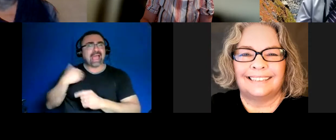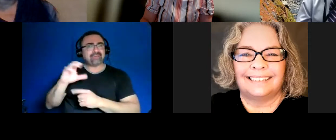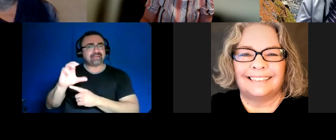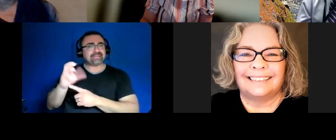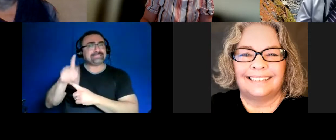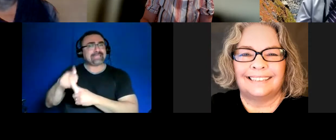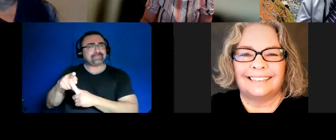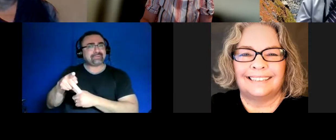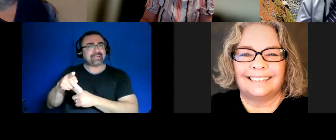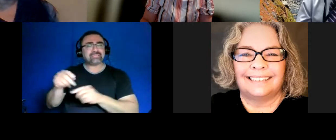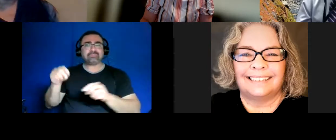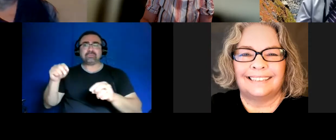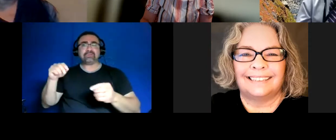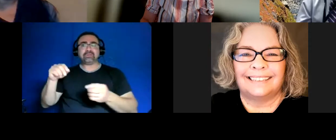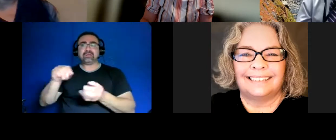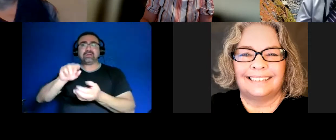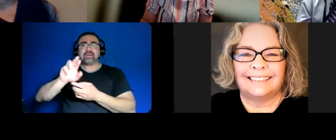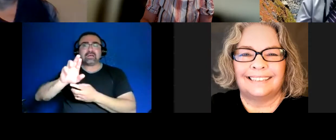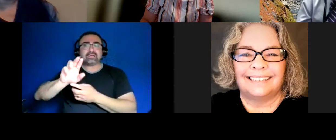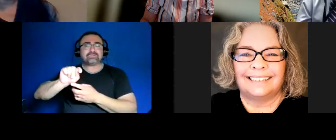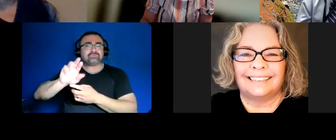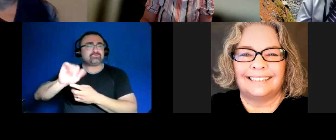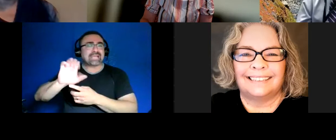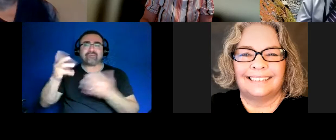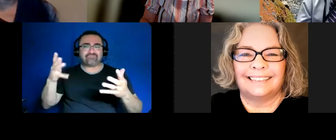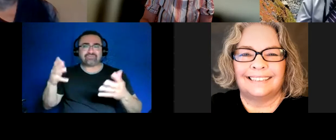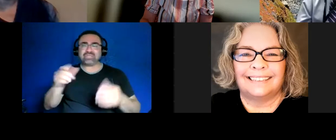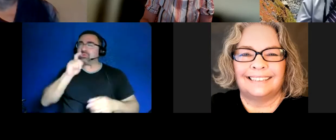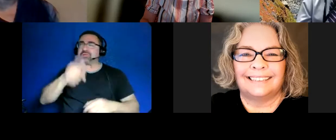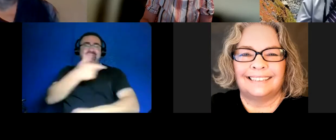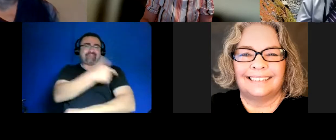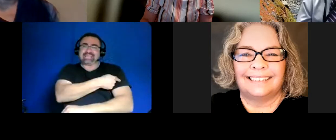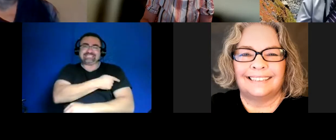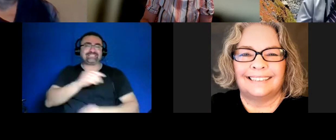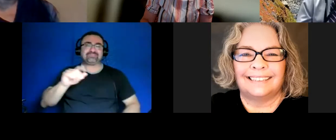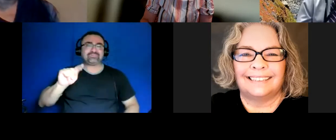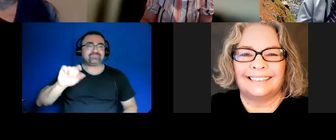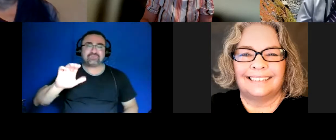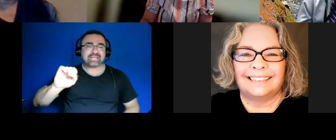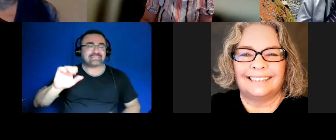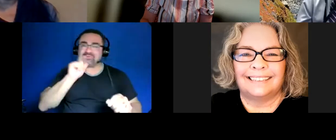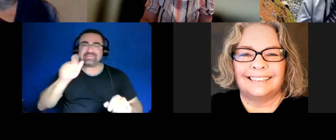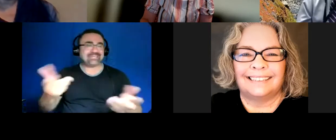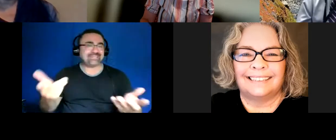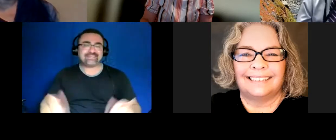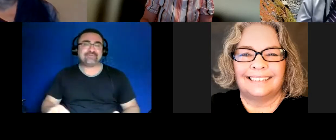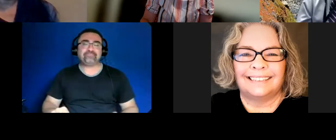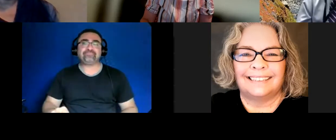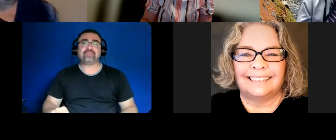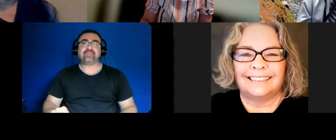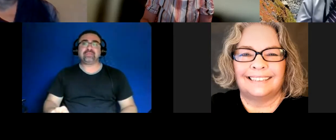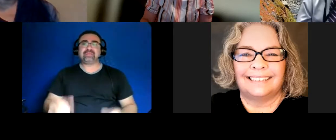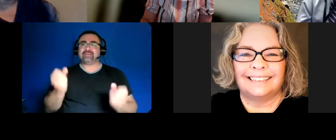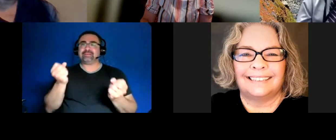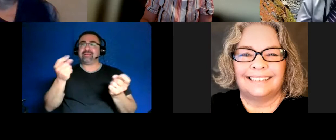no one needs a vaccine to get traced in the first place. A lot of times it